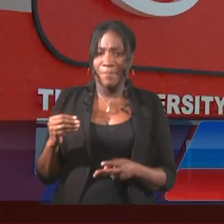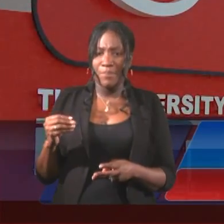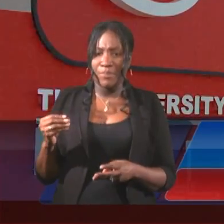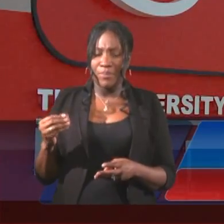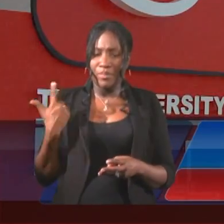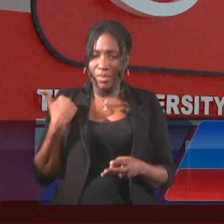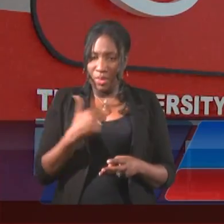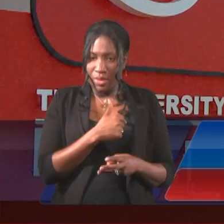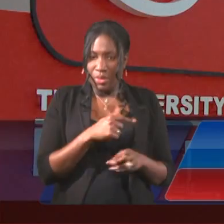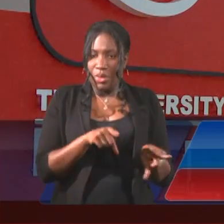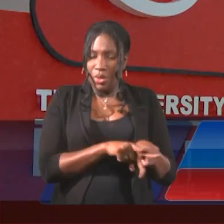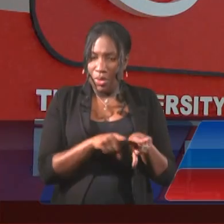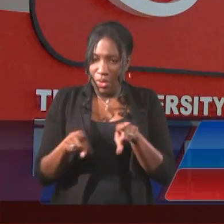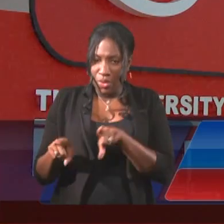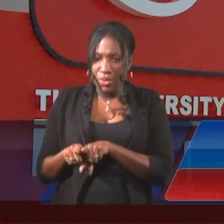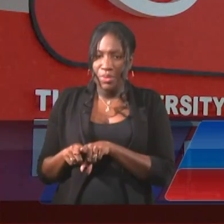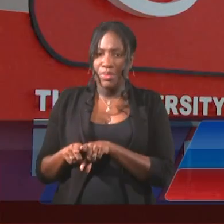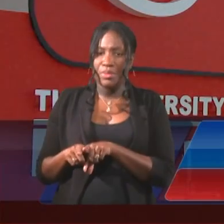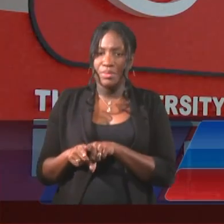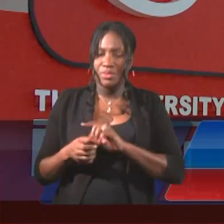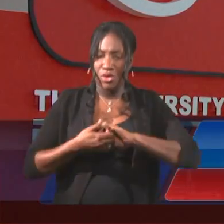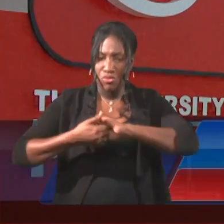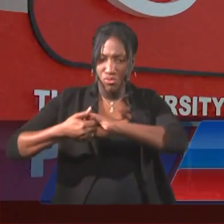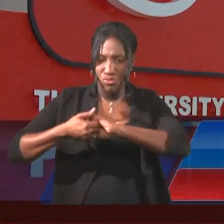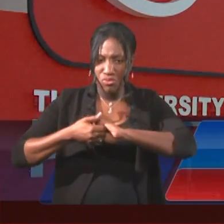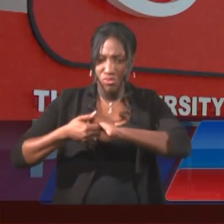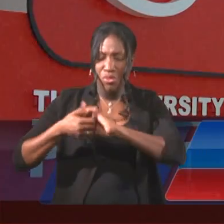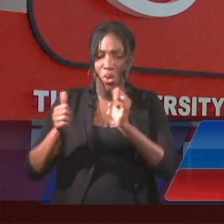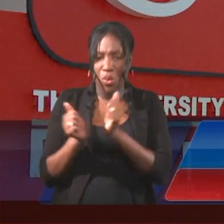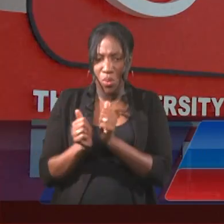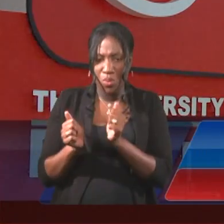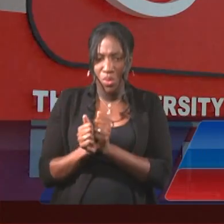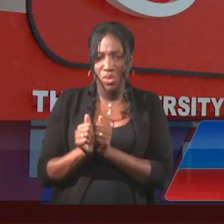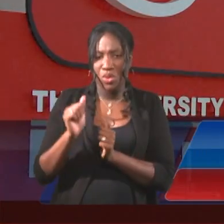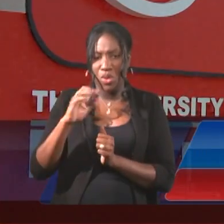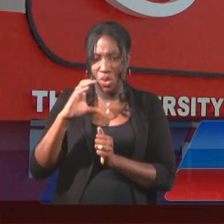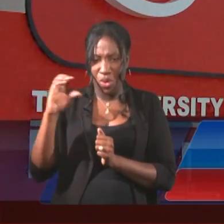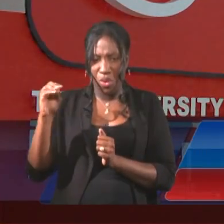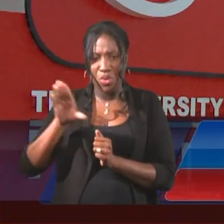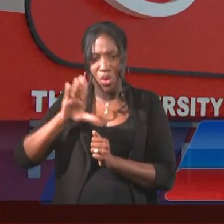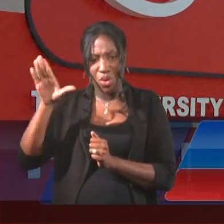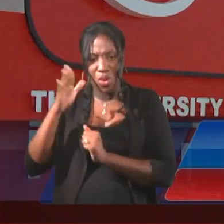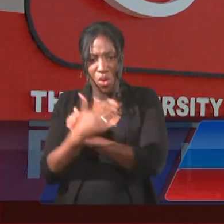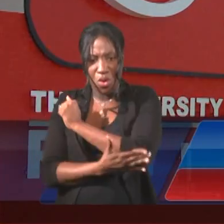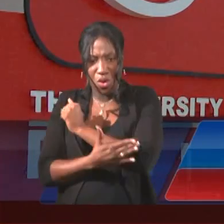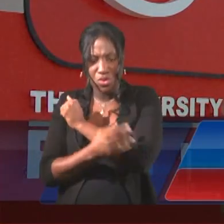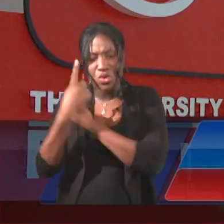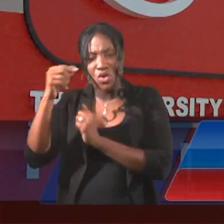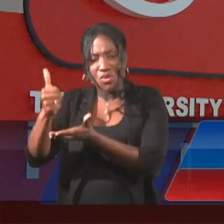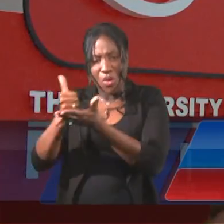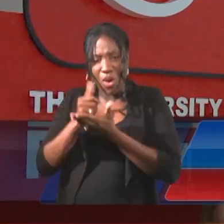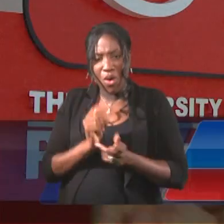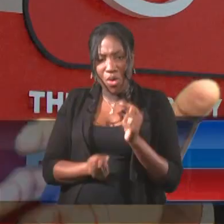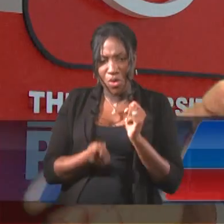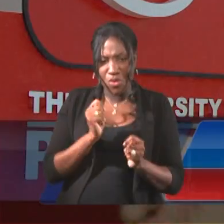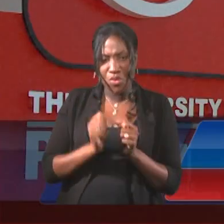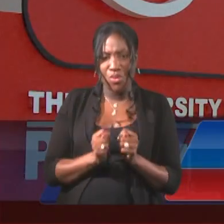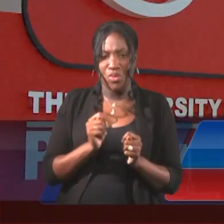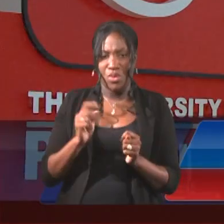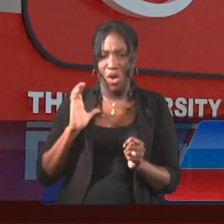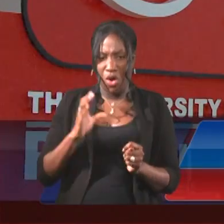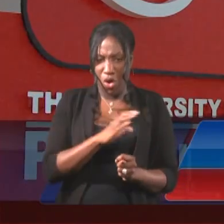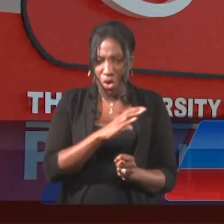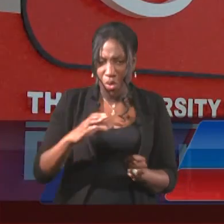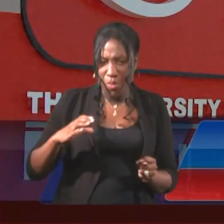We've also built relationships with these companies as well as these international bodies to help them assist in this steering committee as well as